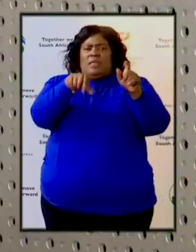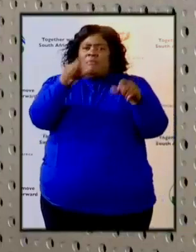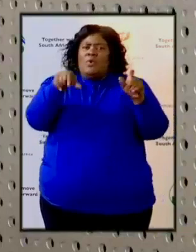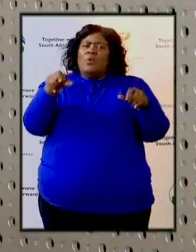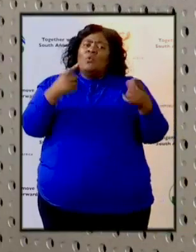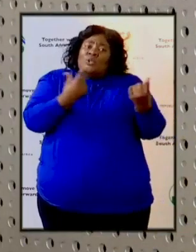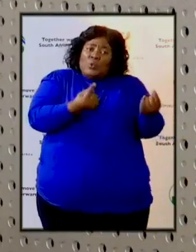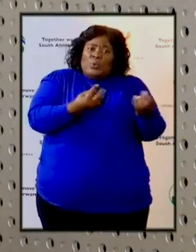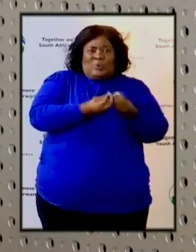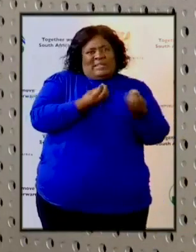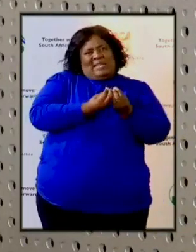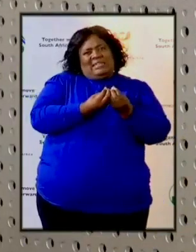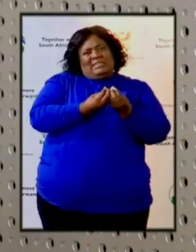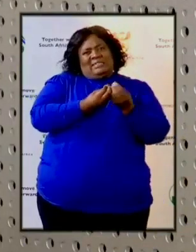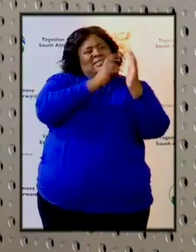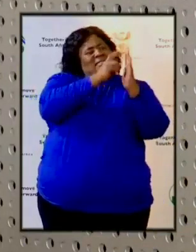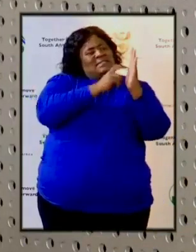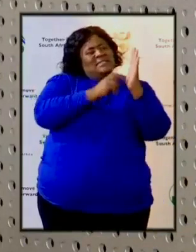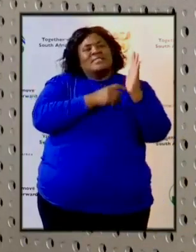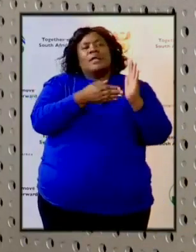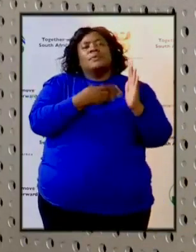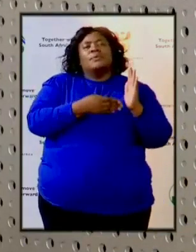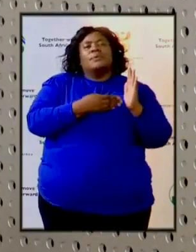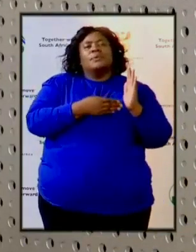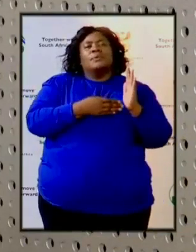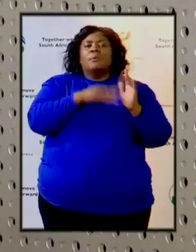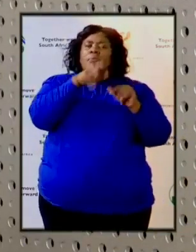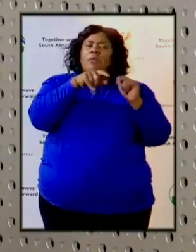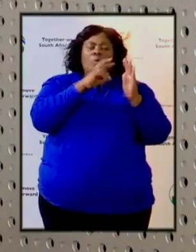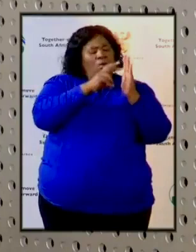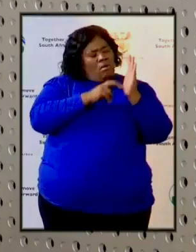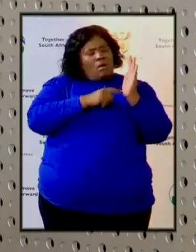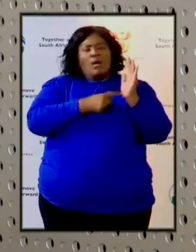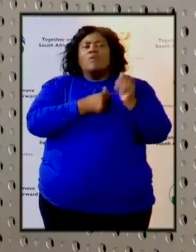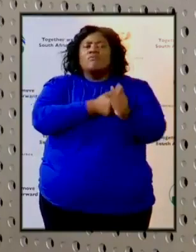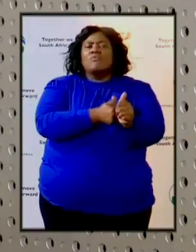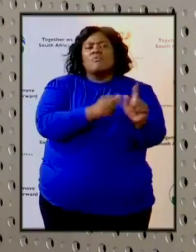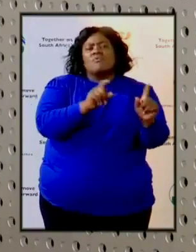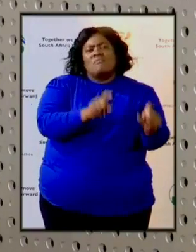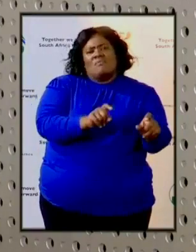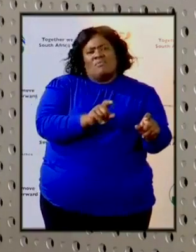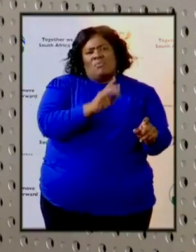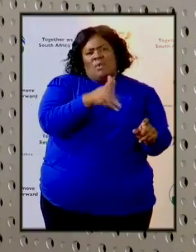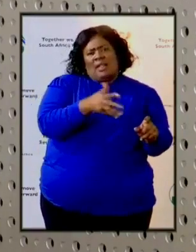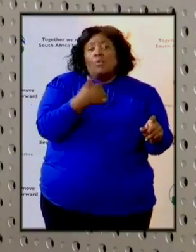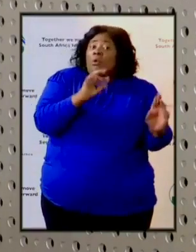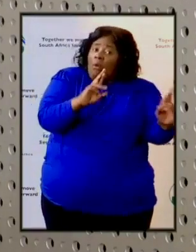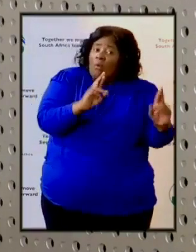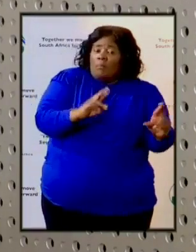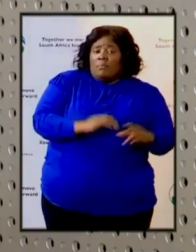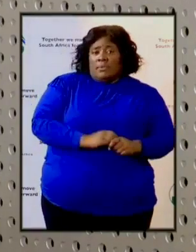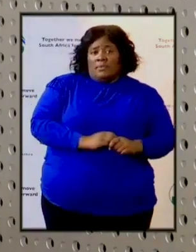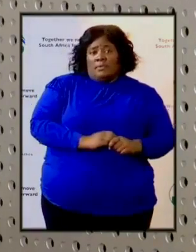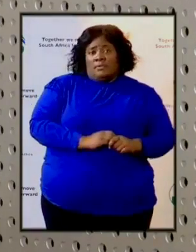things that are not in the regulations. We are hoping that everyone will then,